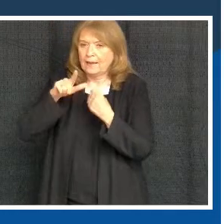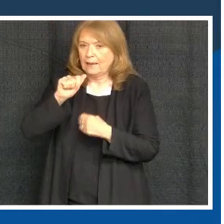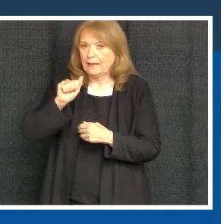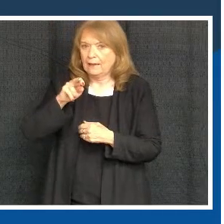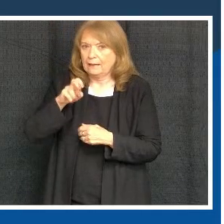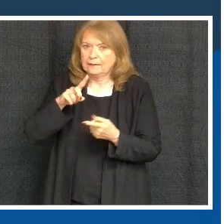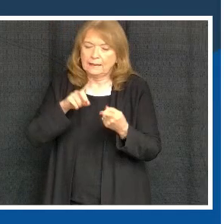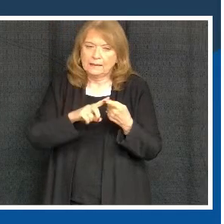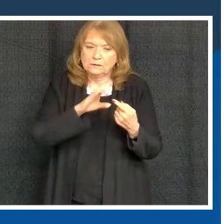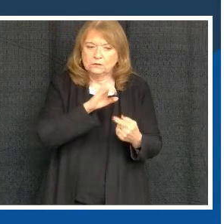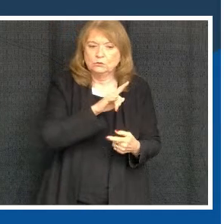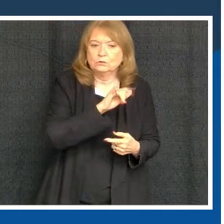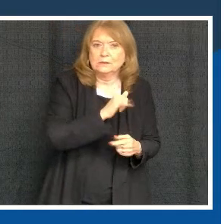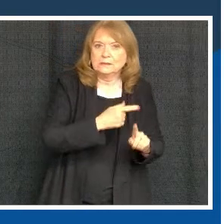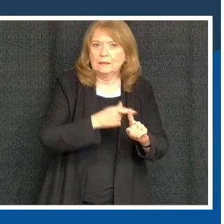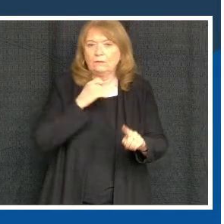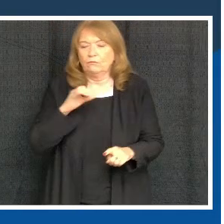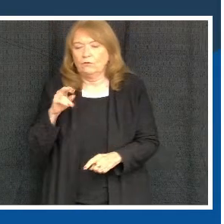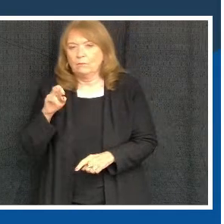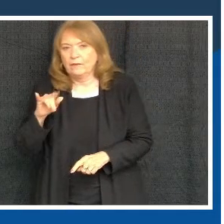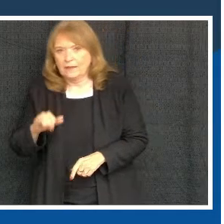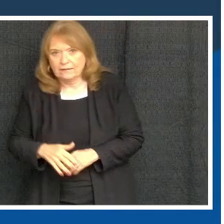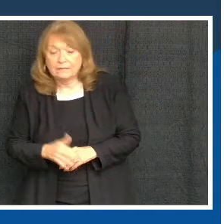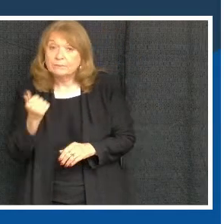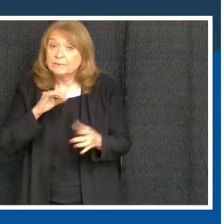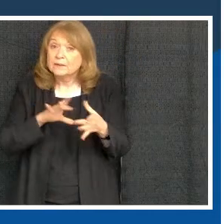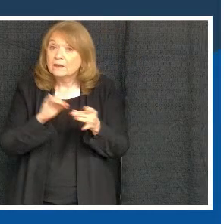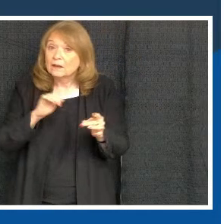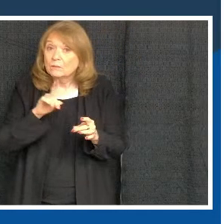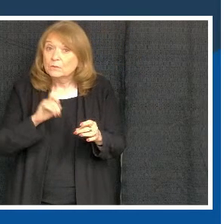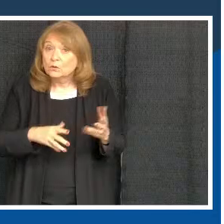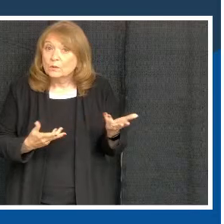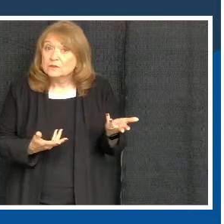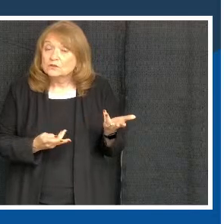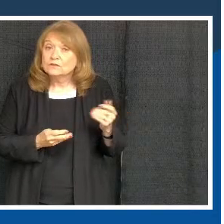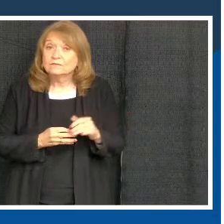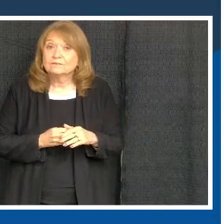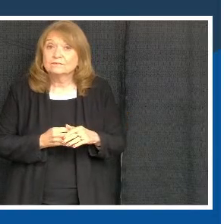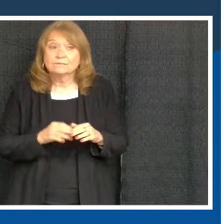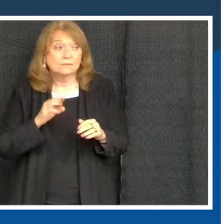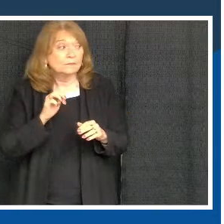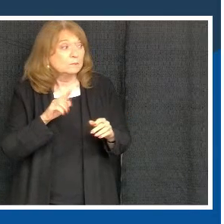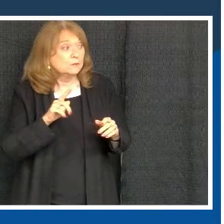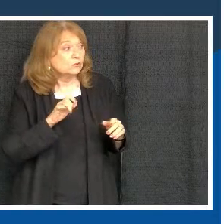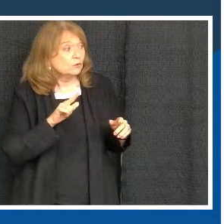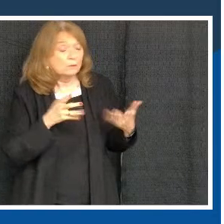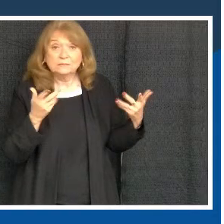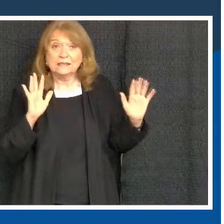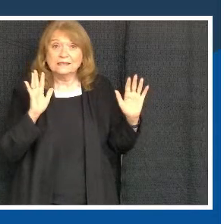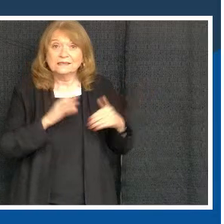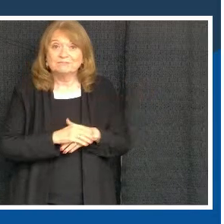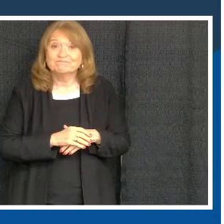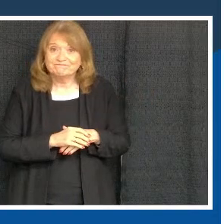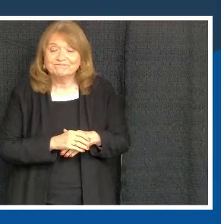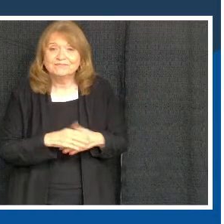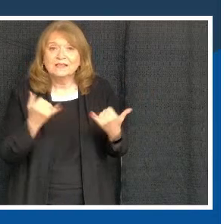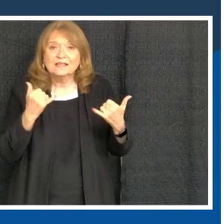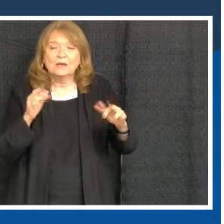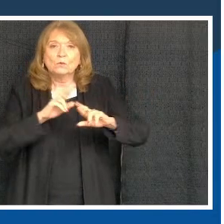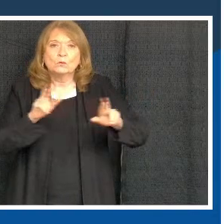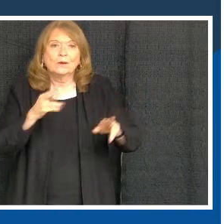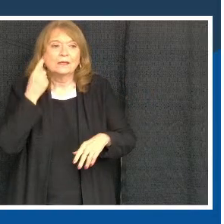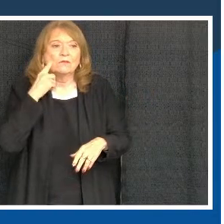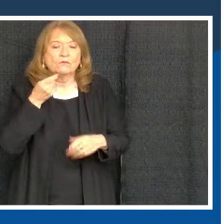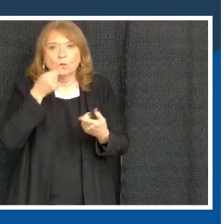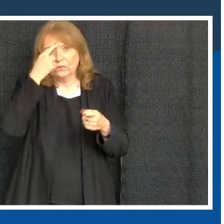report. Comment or question regarding this resolution? Mr. Tyndall? That's it. That's it. All right, we're now ready for